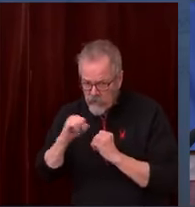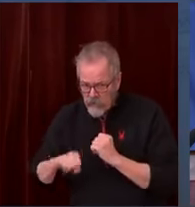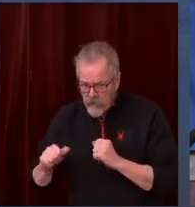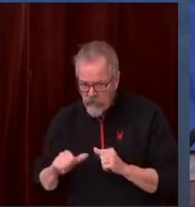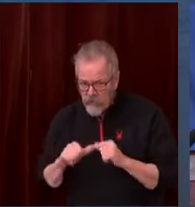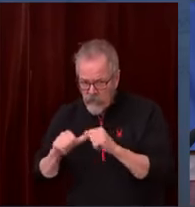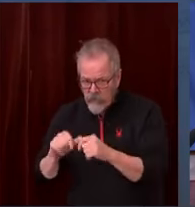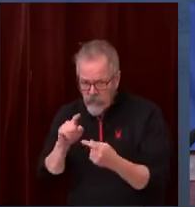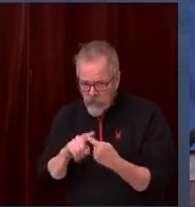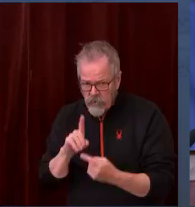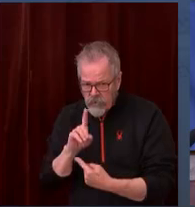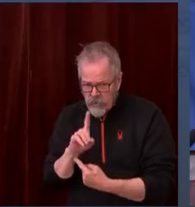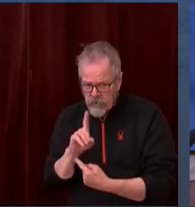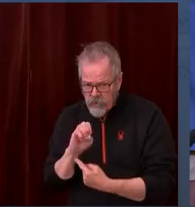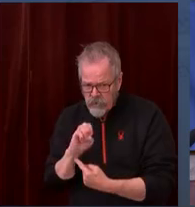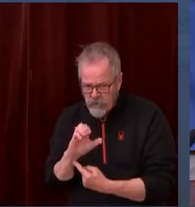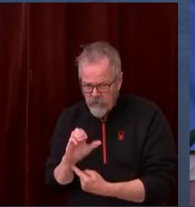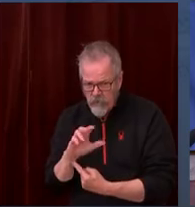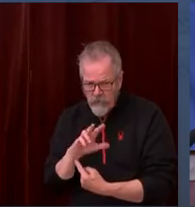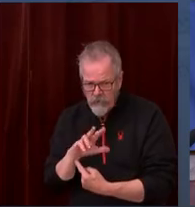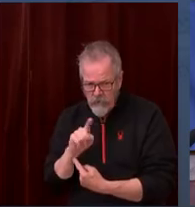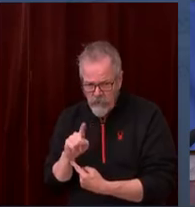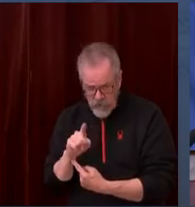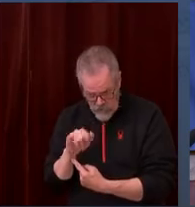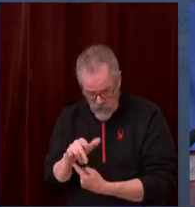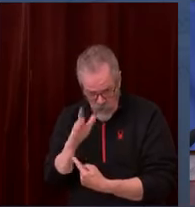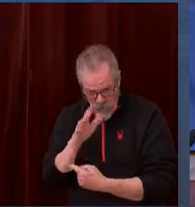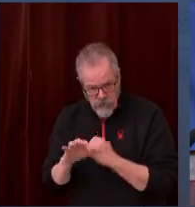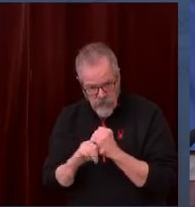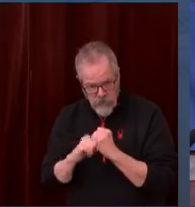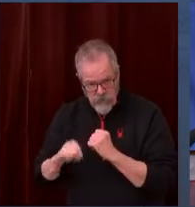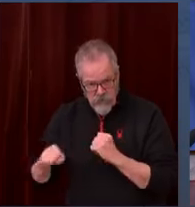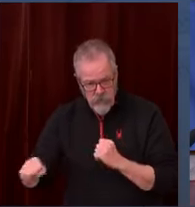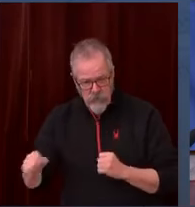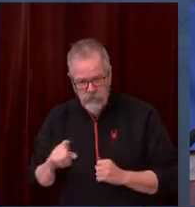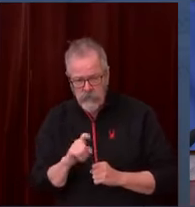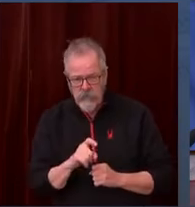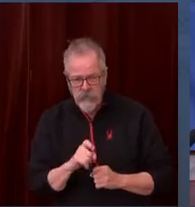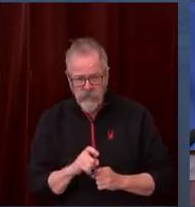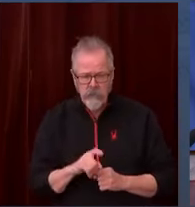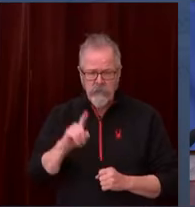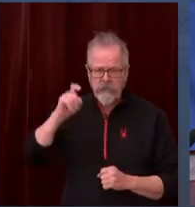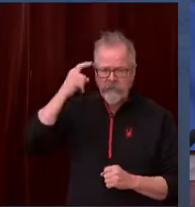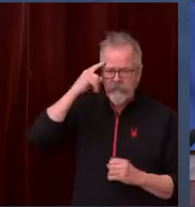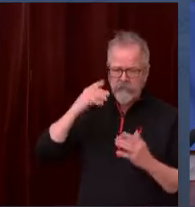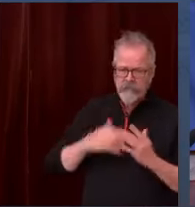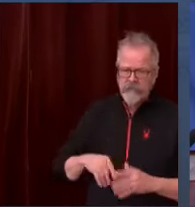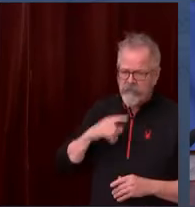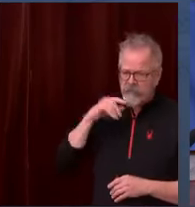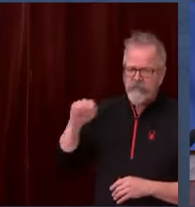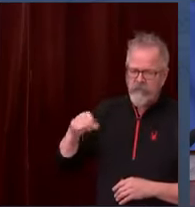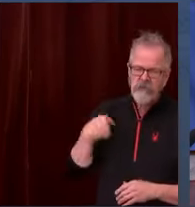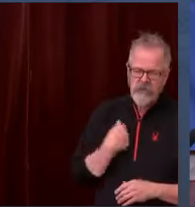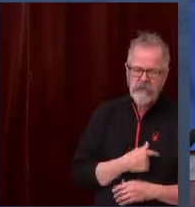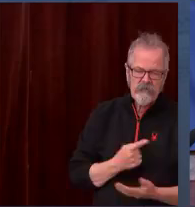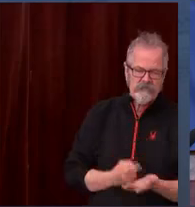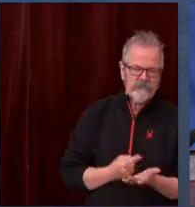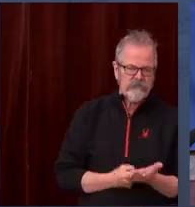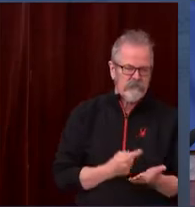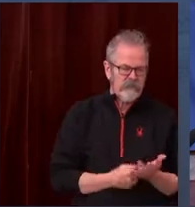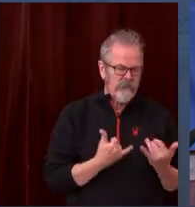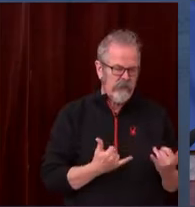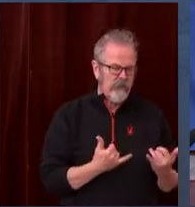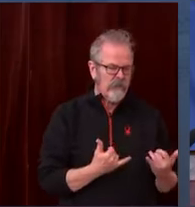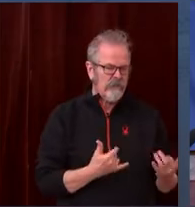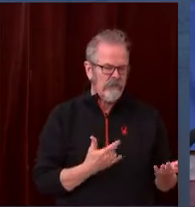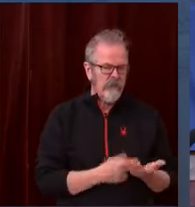at our next economic relief activity. And again, we're waiting to see if Congress acts. We are